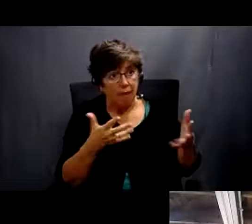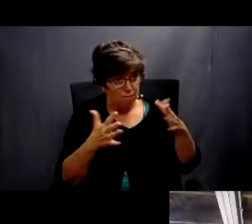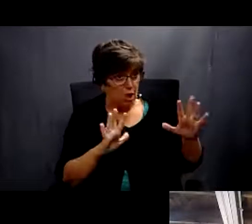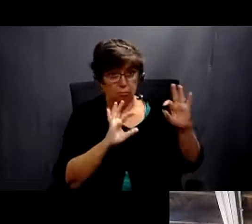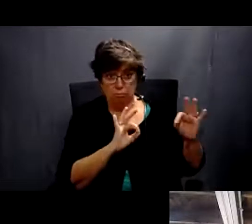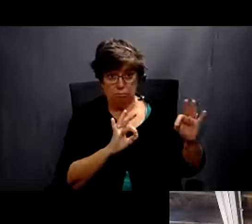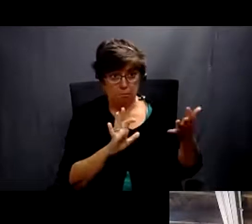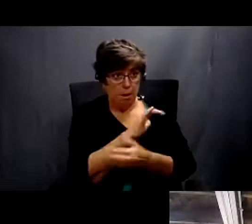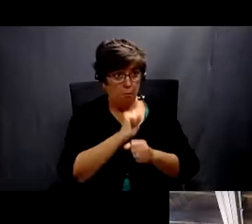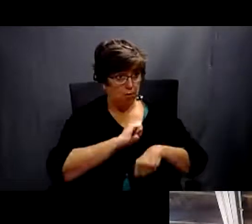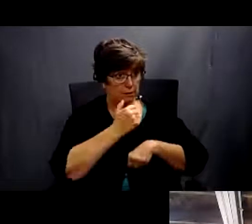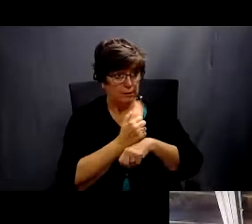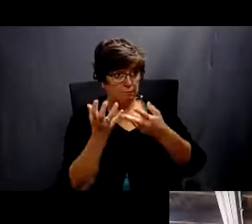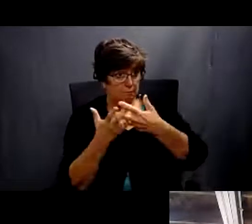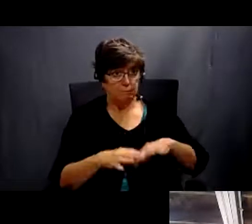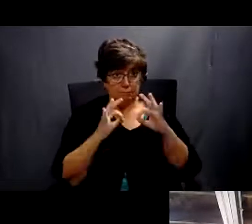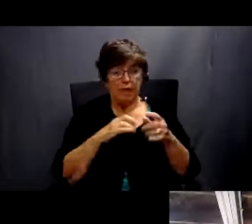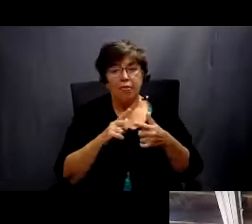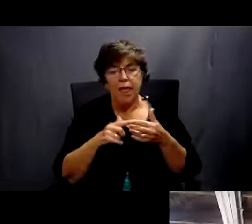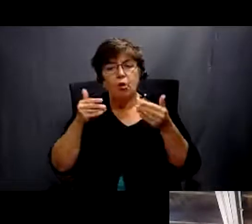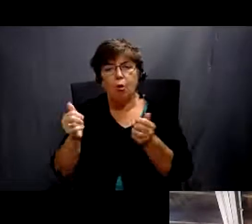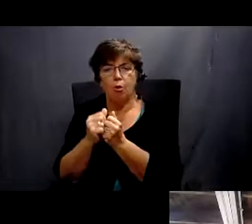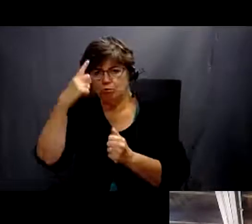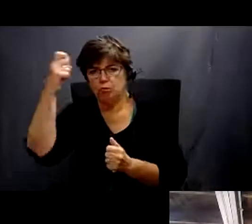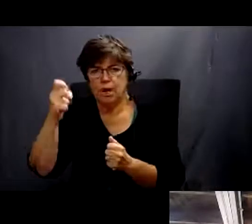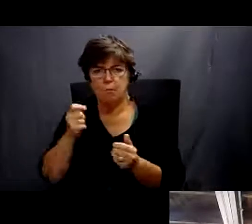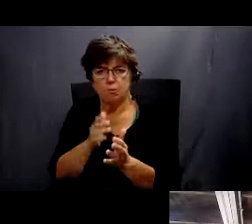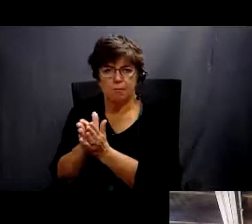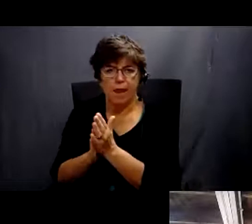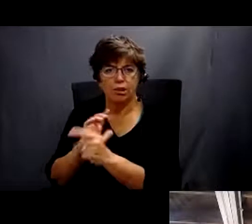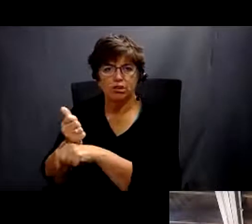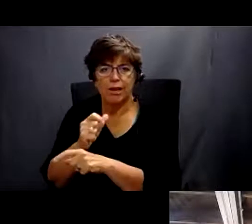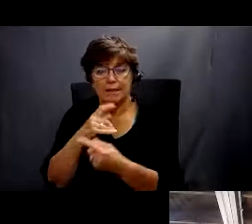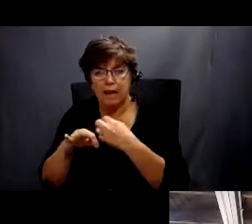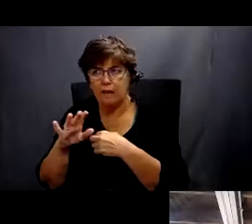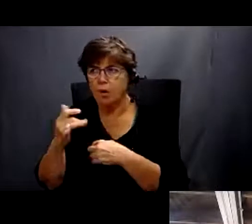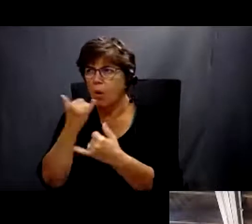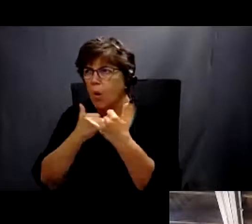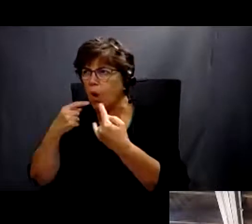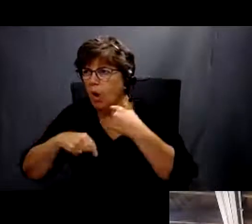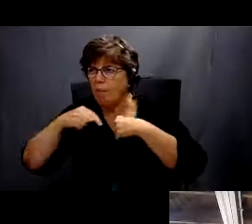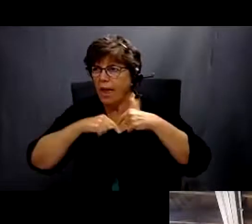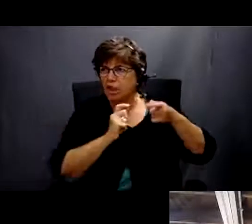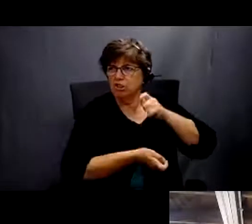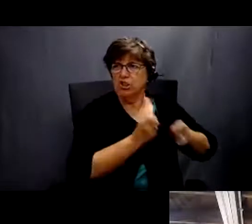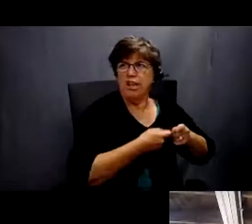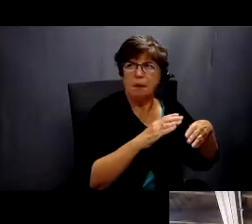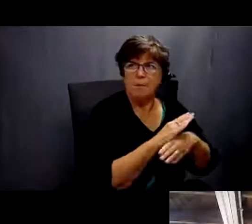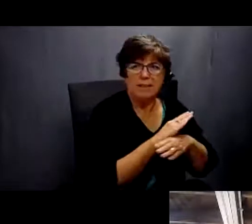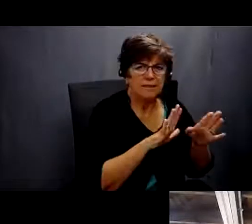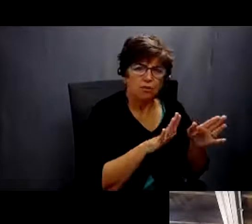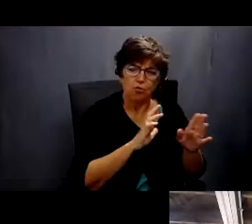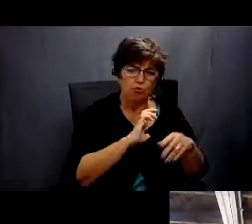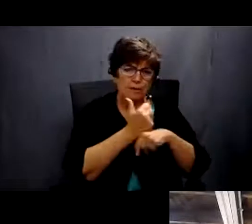them. So you're really wanting to make sure that you're not having to go back and redo a lot of